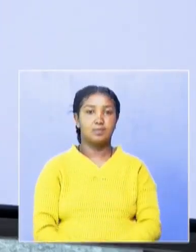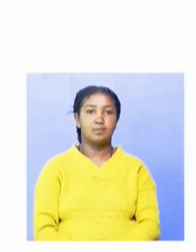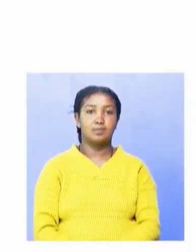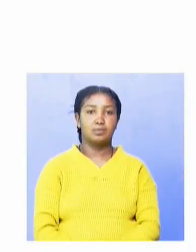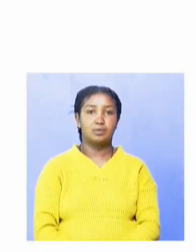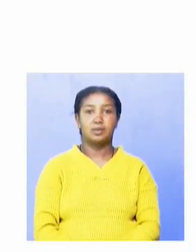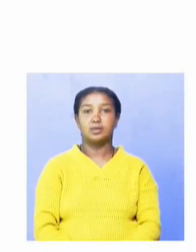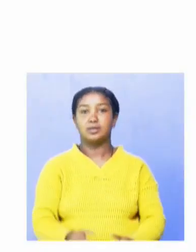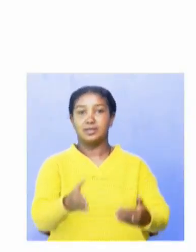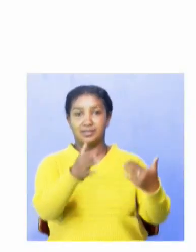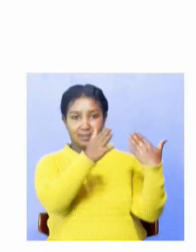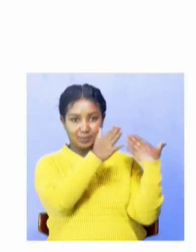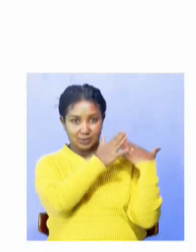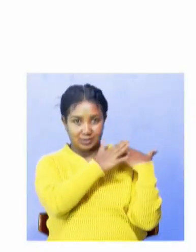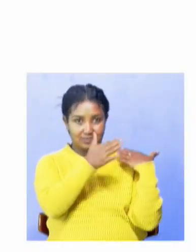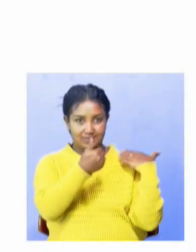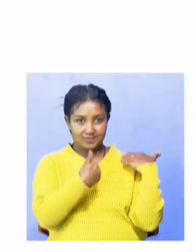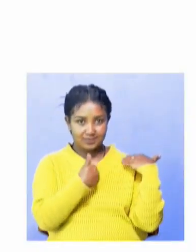Here is the subject.